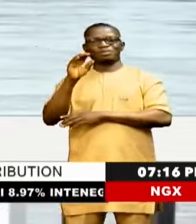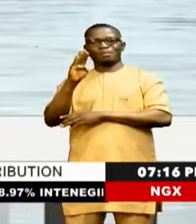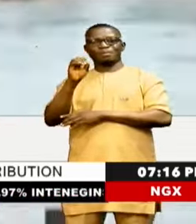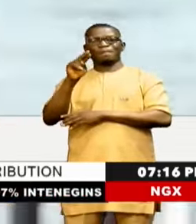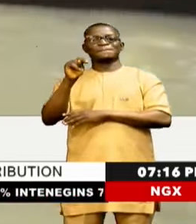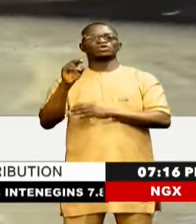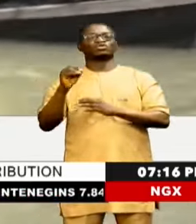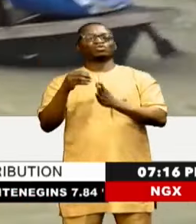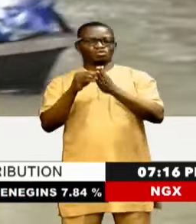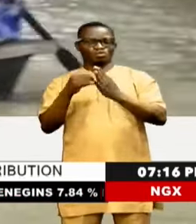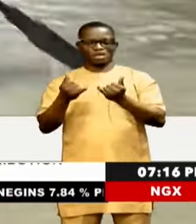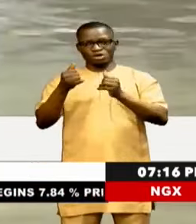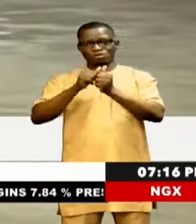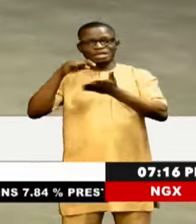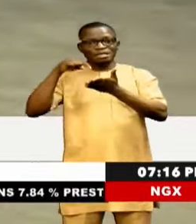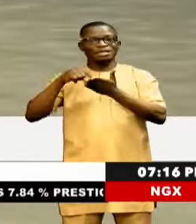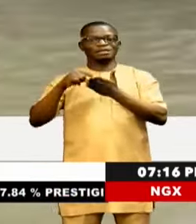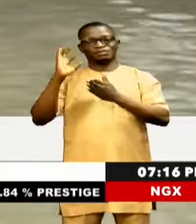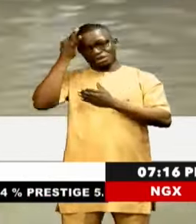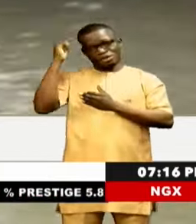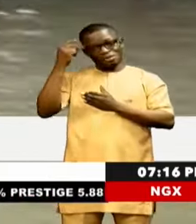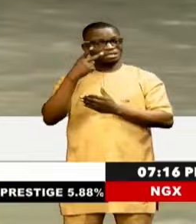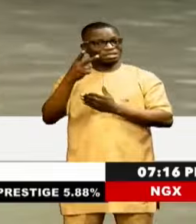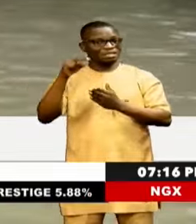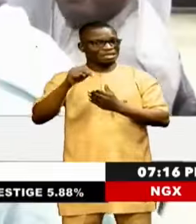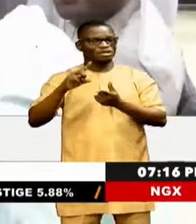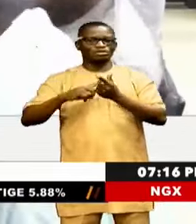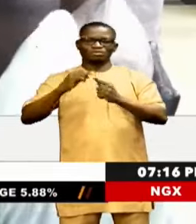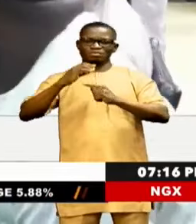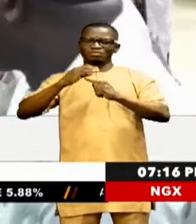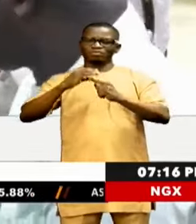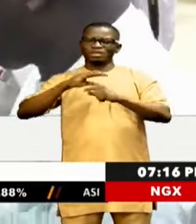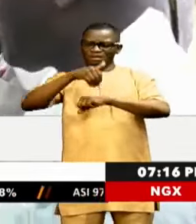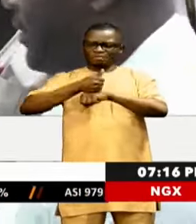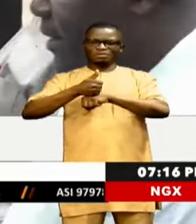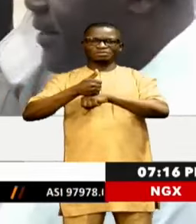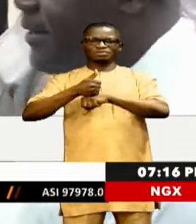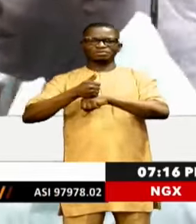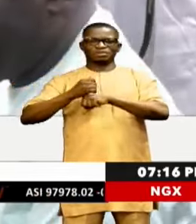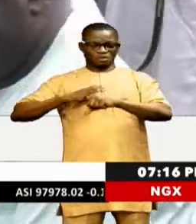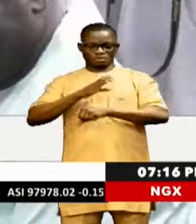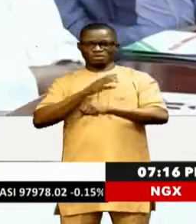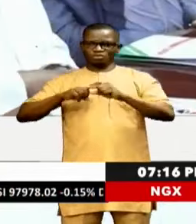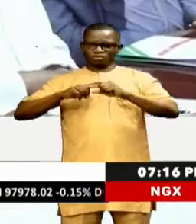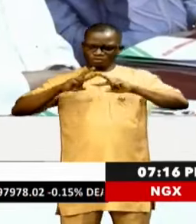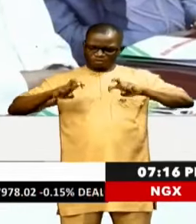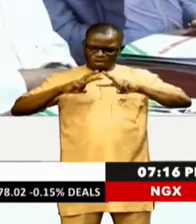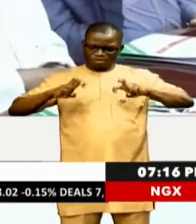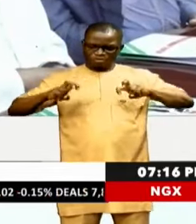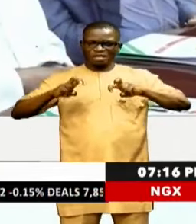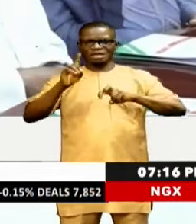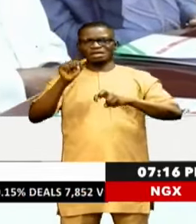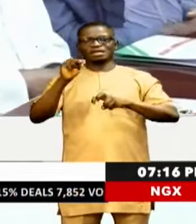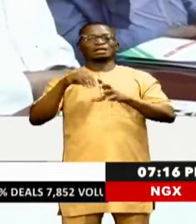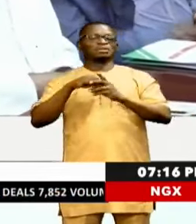to this development, the federal government saw the need to constitute an interministerial committee to evaluate dams in the country.